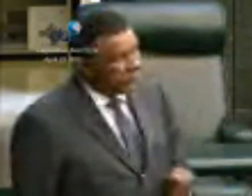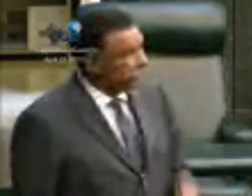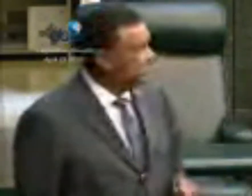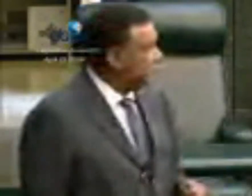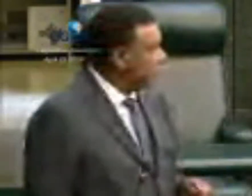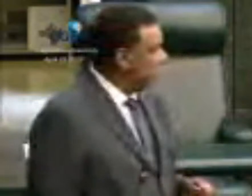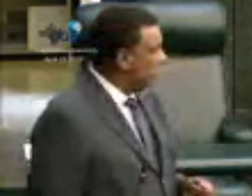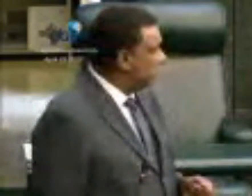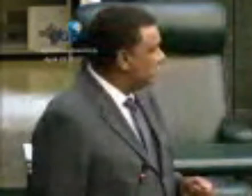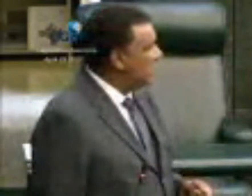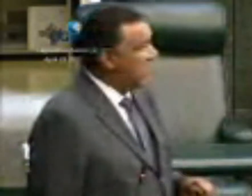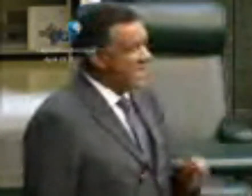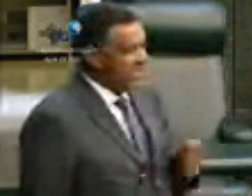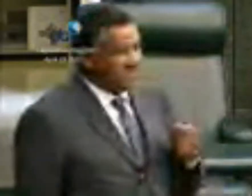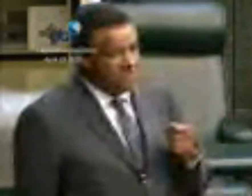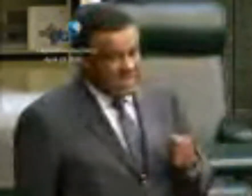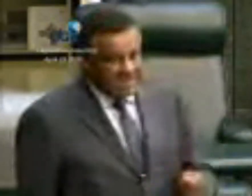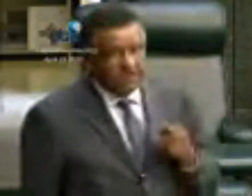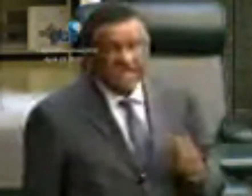made plenty.